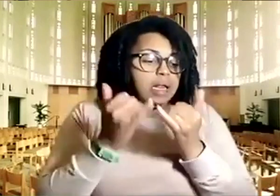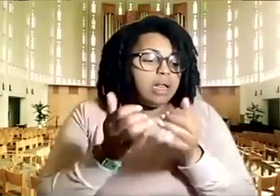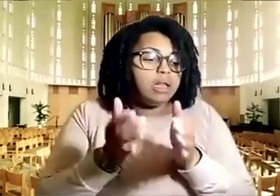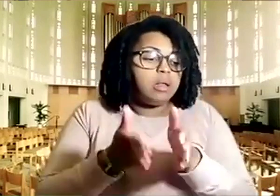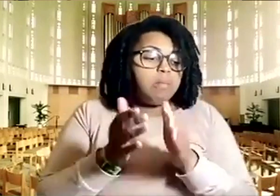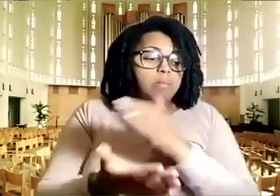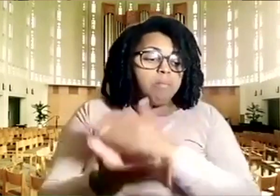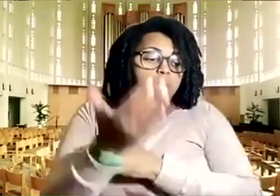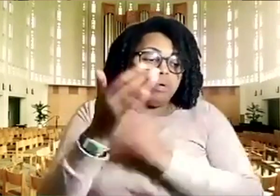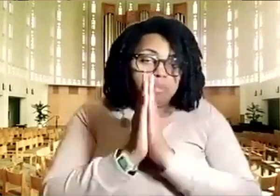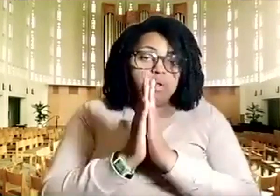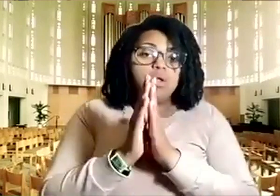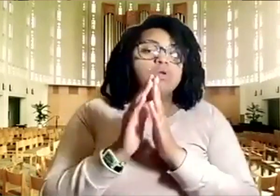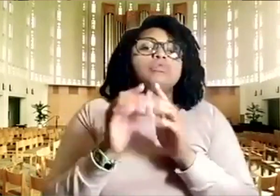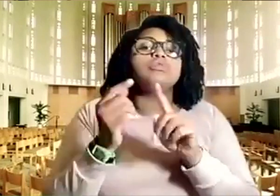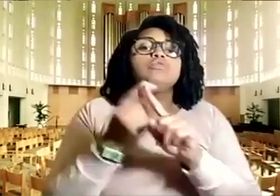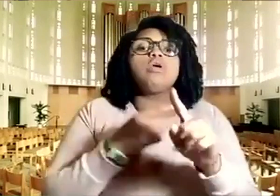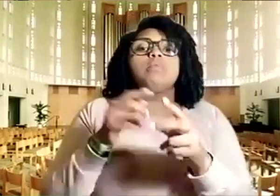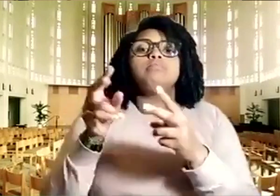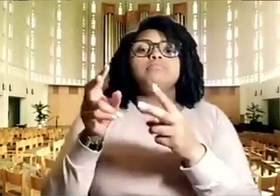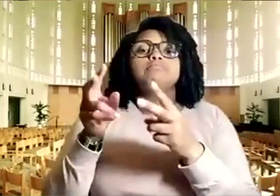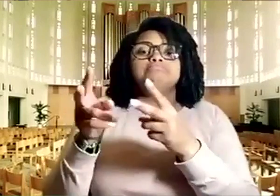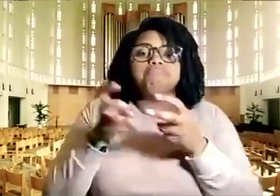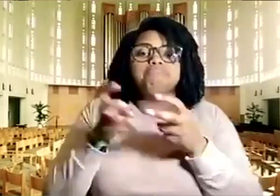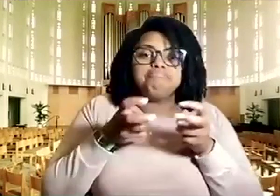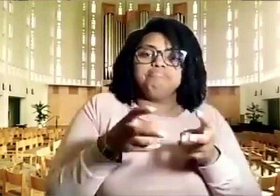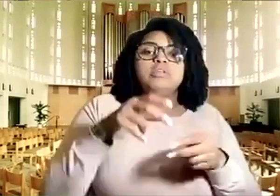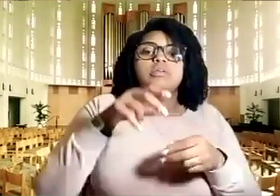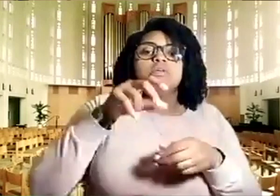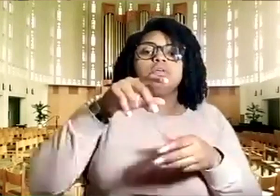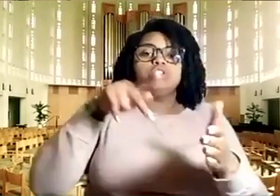Psalm 61 from Dr. Gaffney's translation.